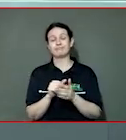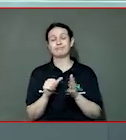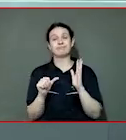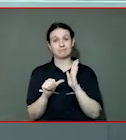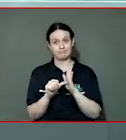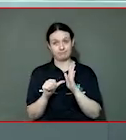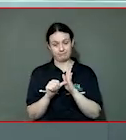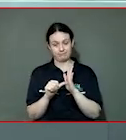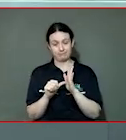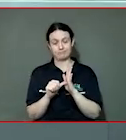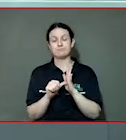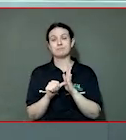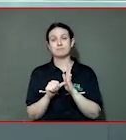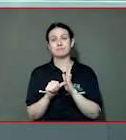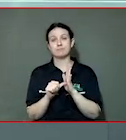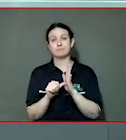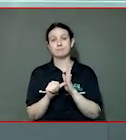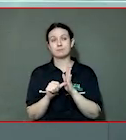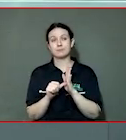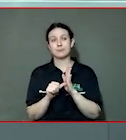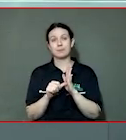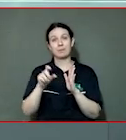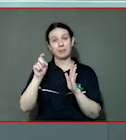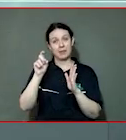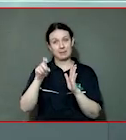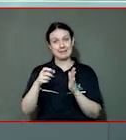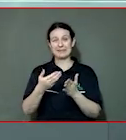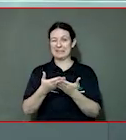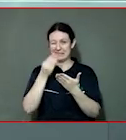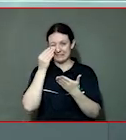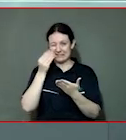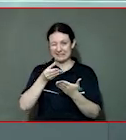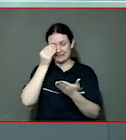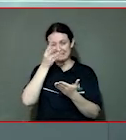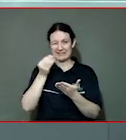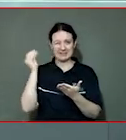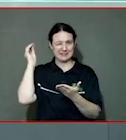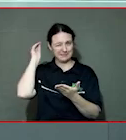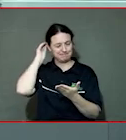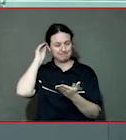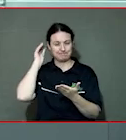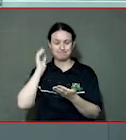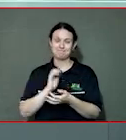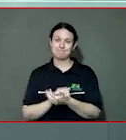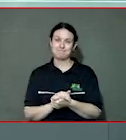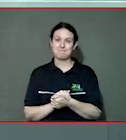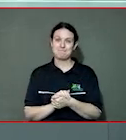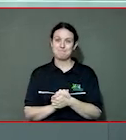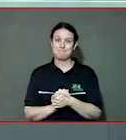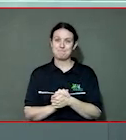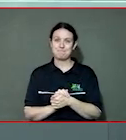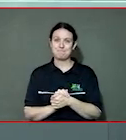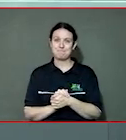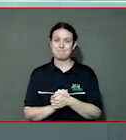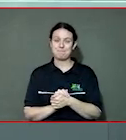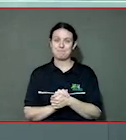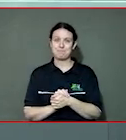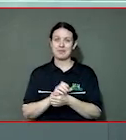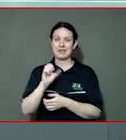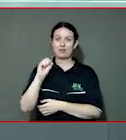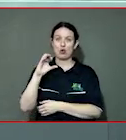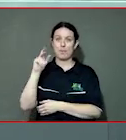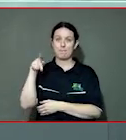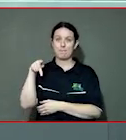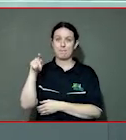You must know your study work. That's very important. Okay, so that's the scope